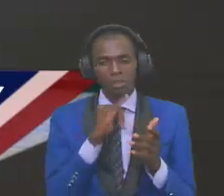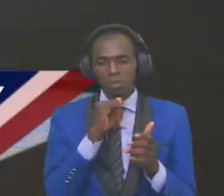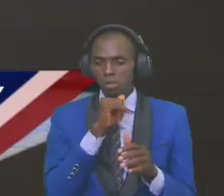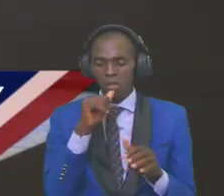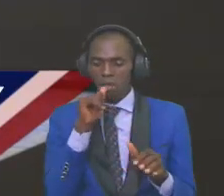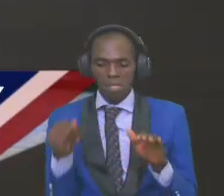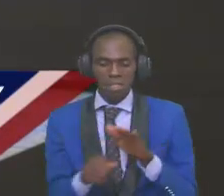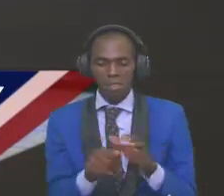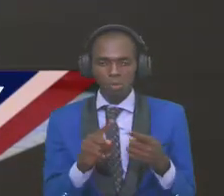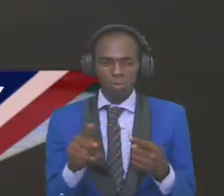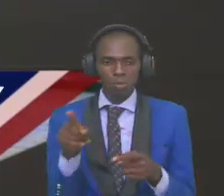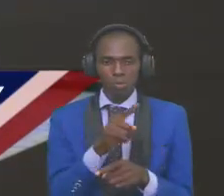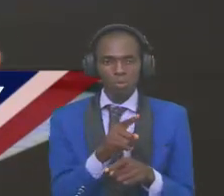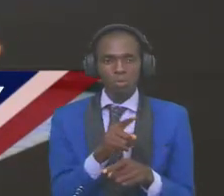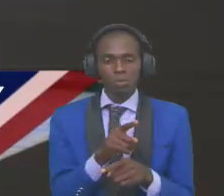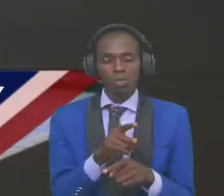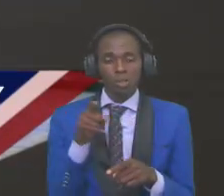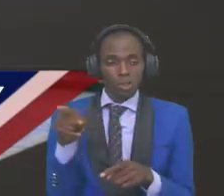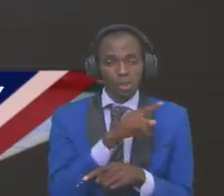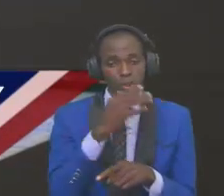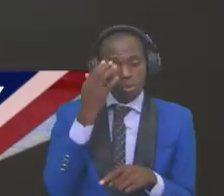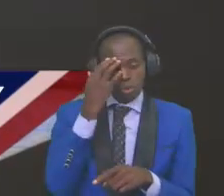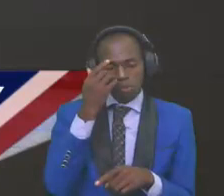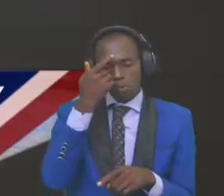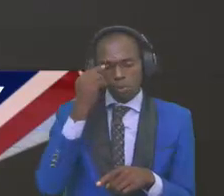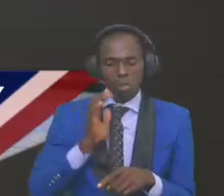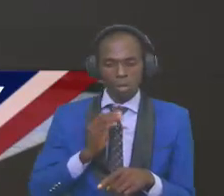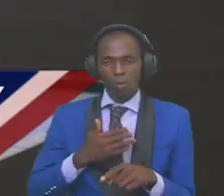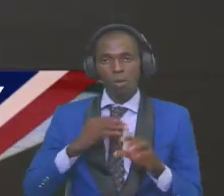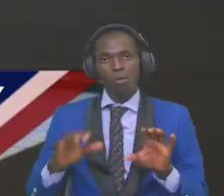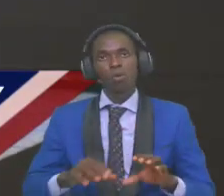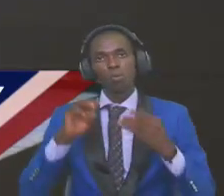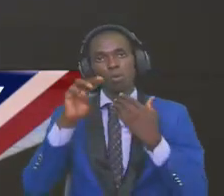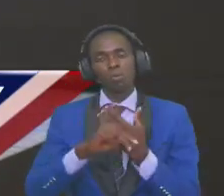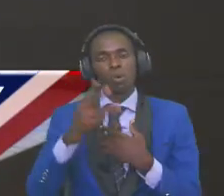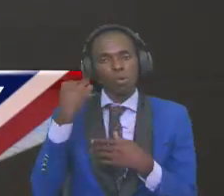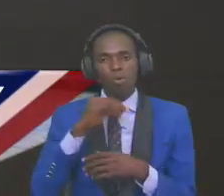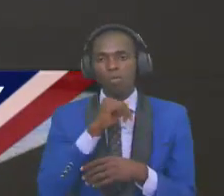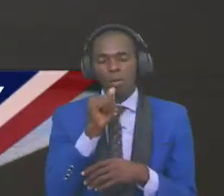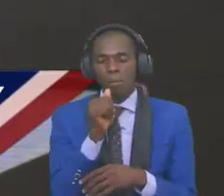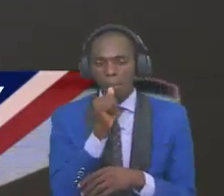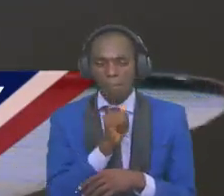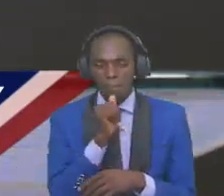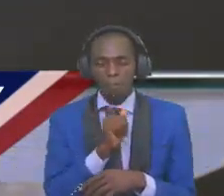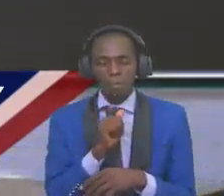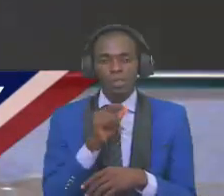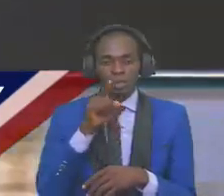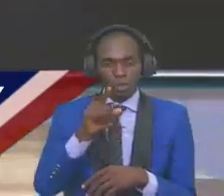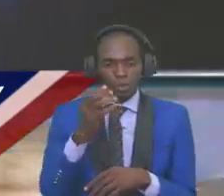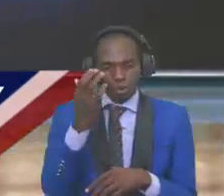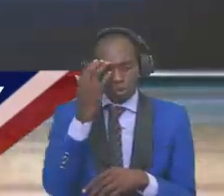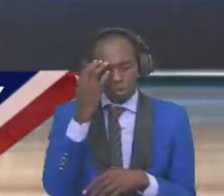their commitment was not private. Ye know, the sacrificial